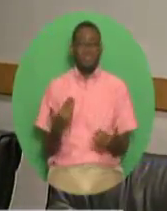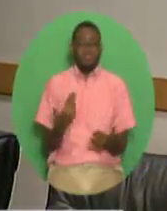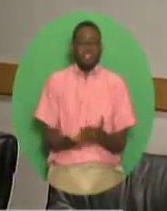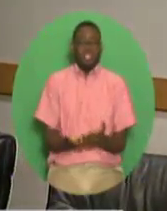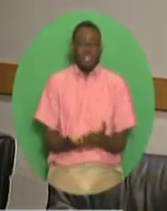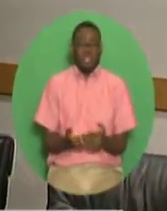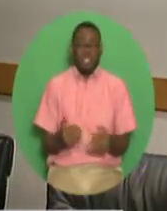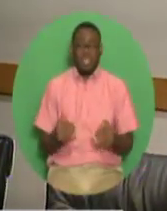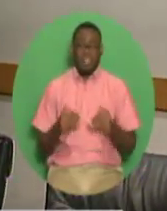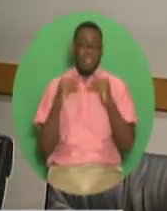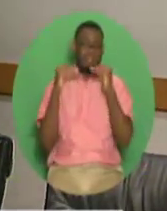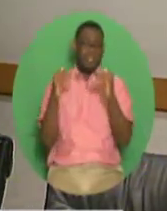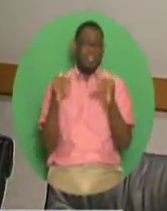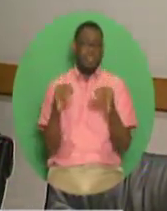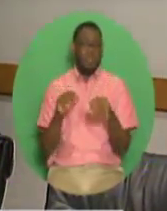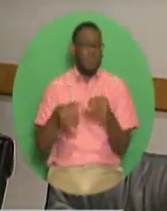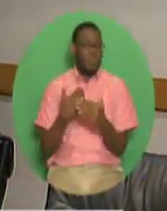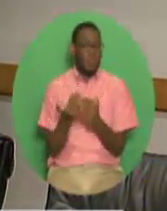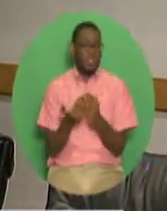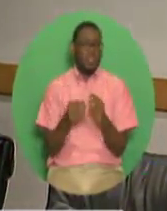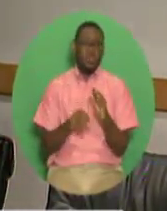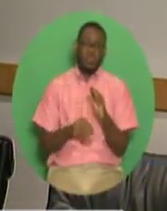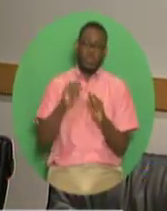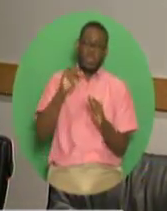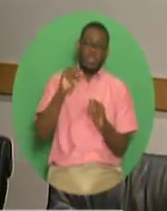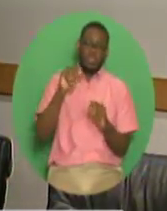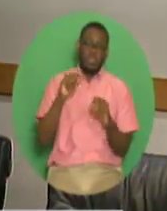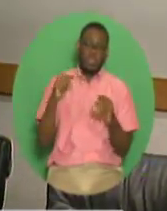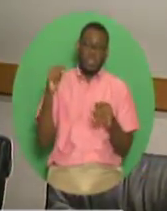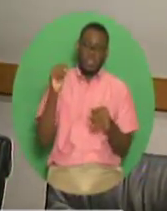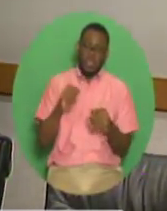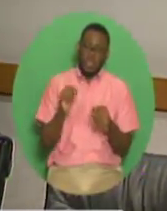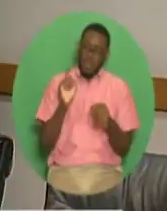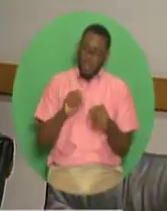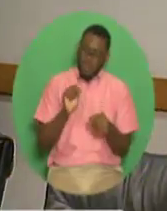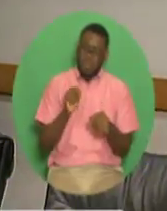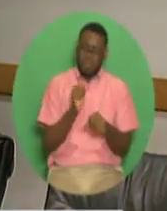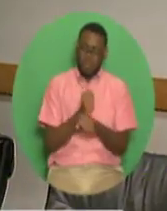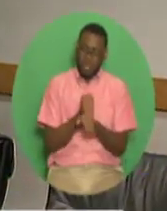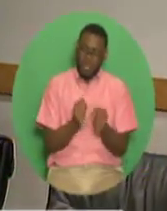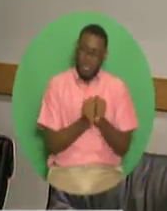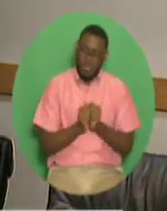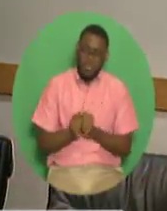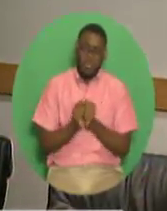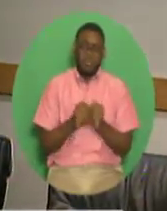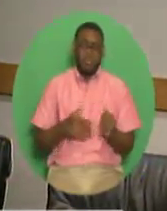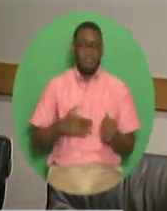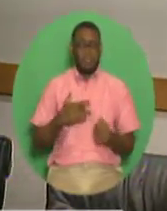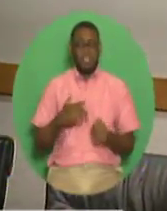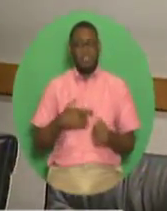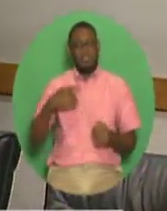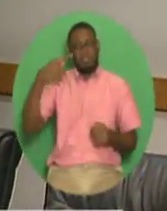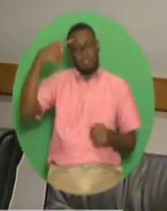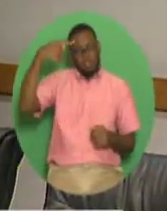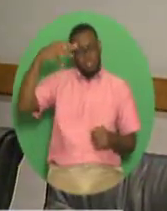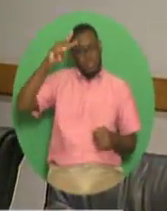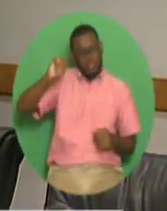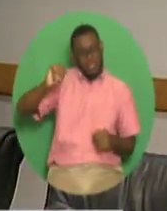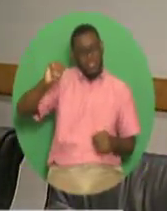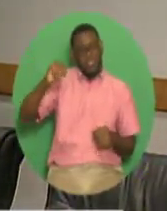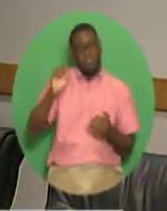I think the Prime Minister have to be given kudos for hosting the Spotlight last week, Wednesday, which is